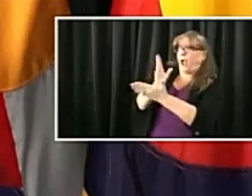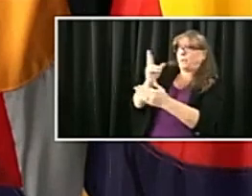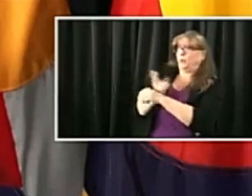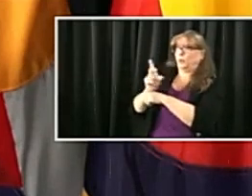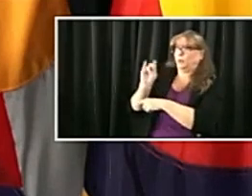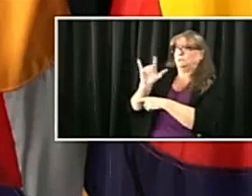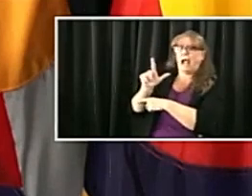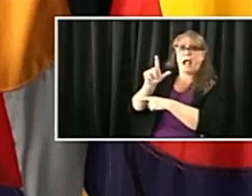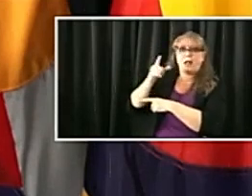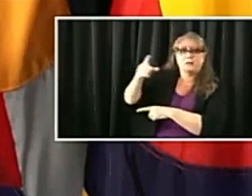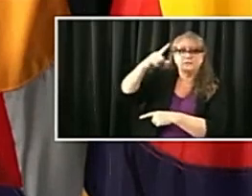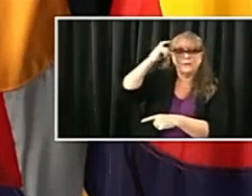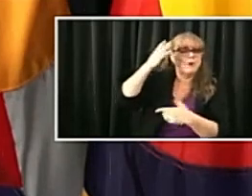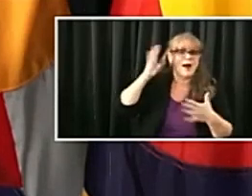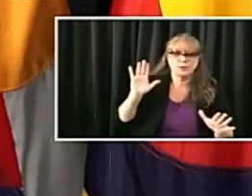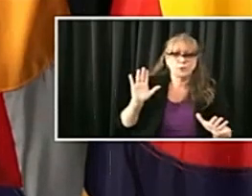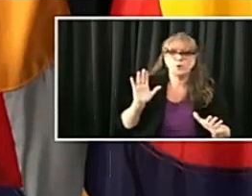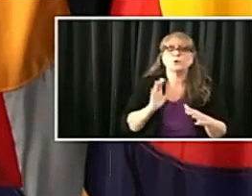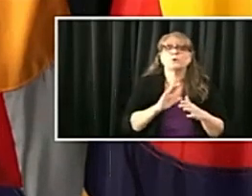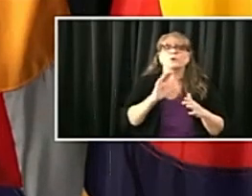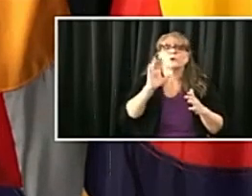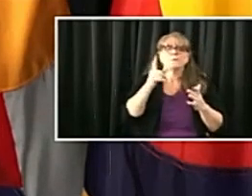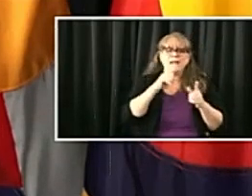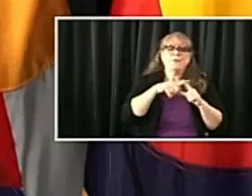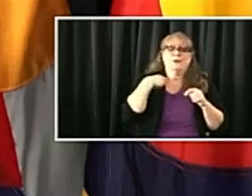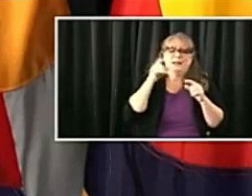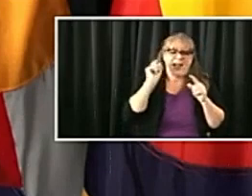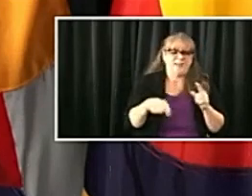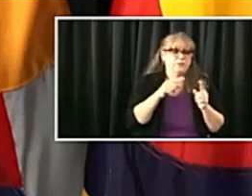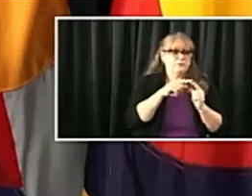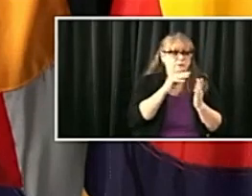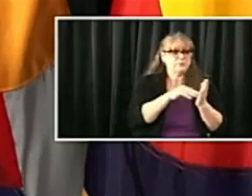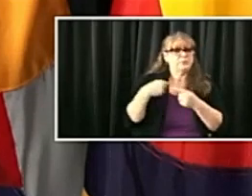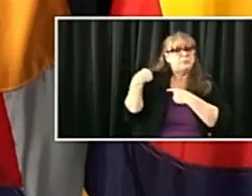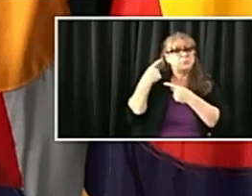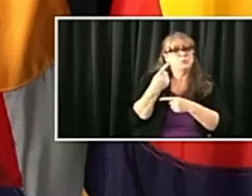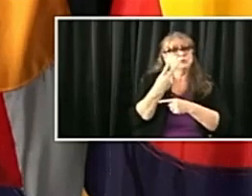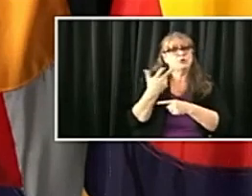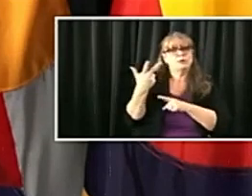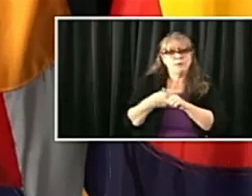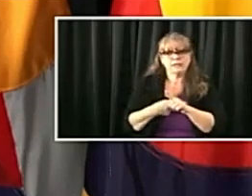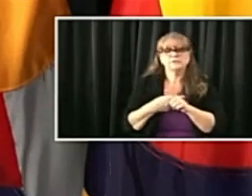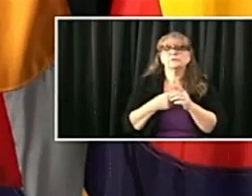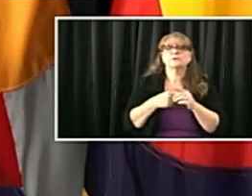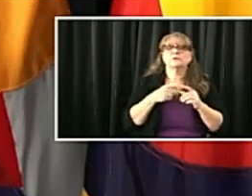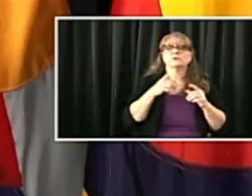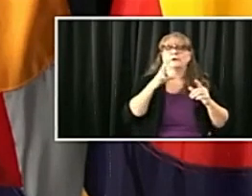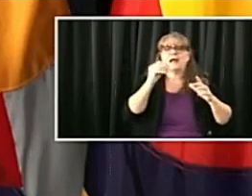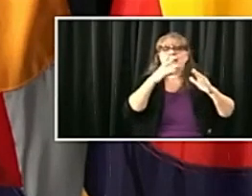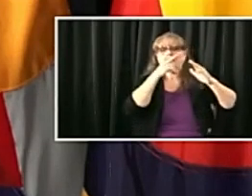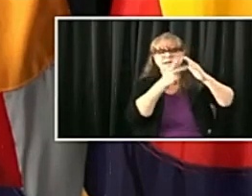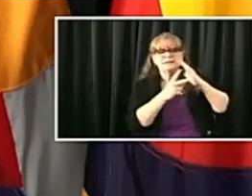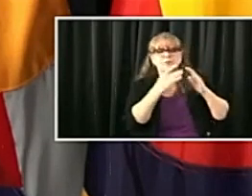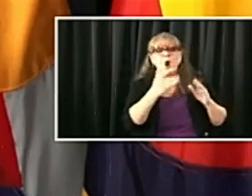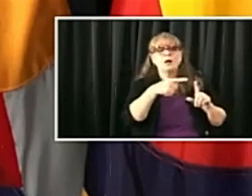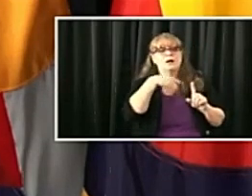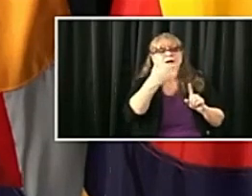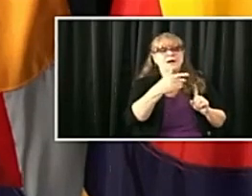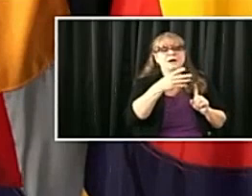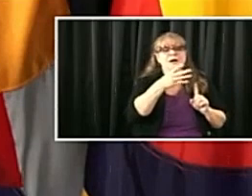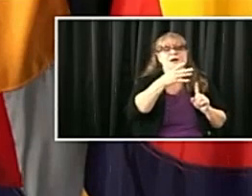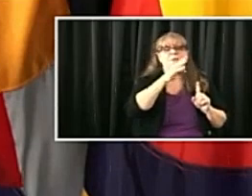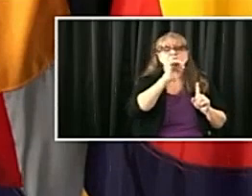that's occurred in the past few months. Second, where we'll be for at least a few month period where the crisis phase of the pandemic is